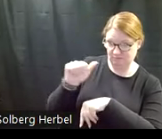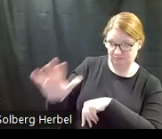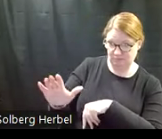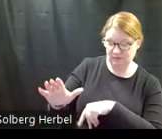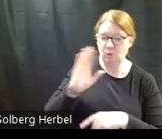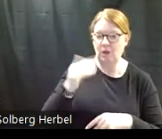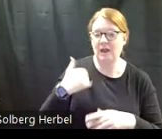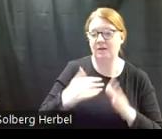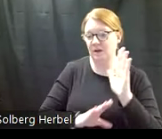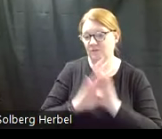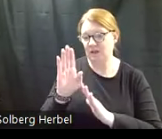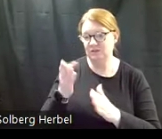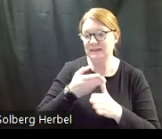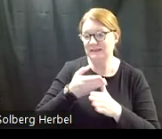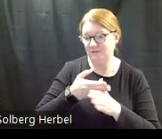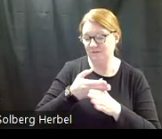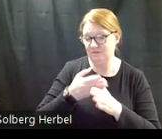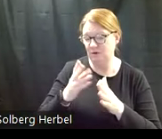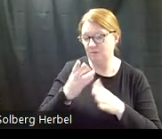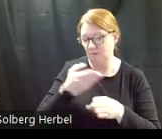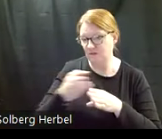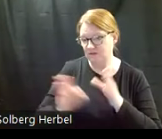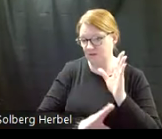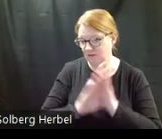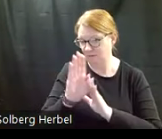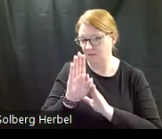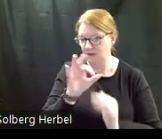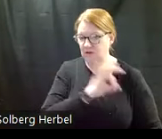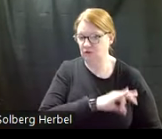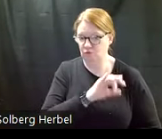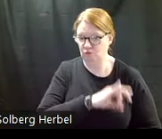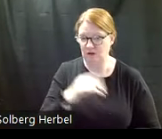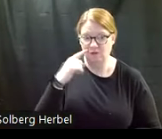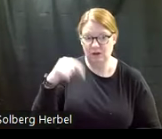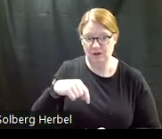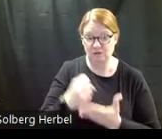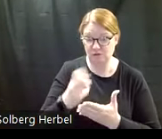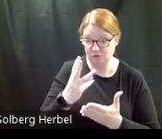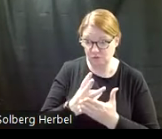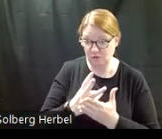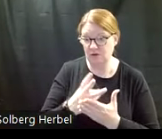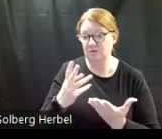development credits in social work or a certificate of completion for your participation.